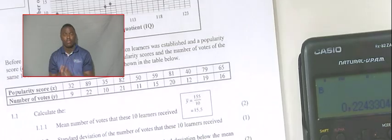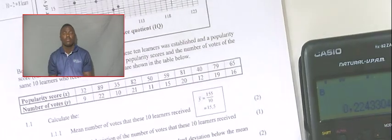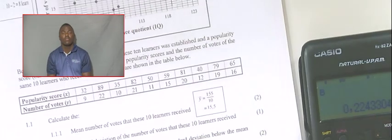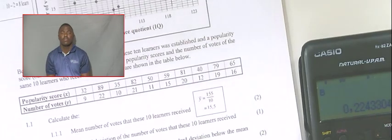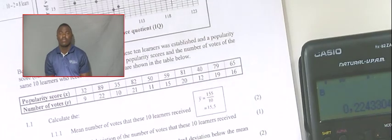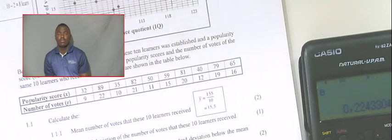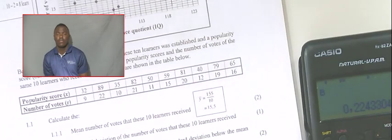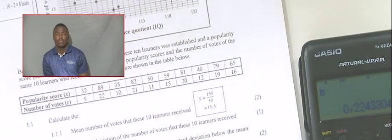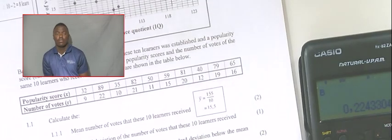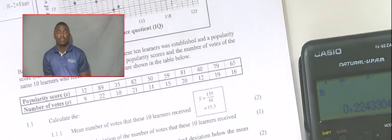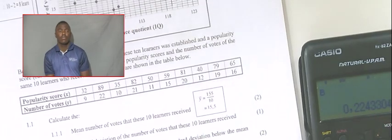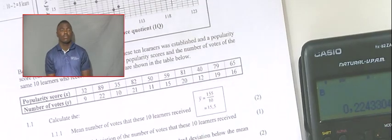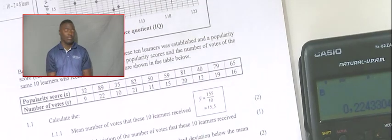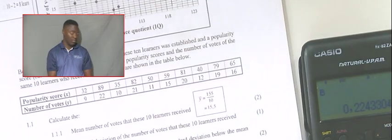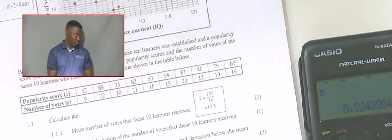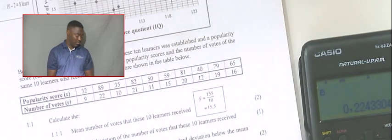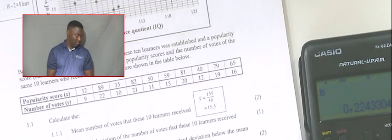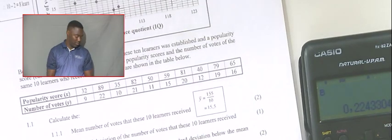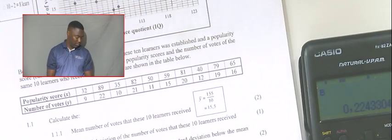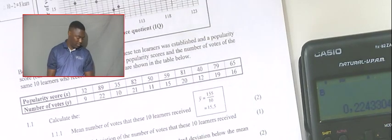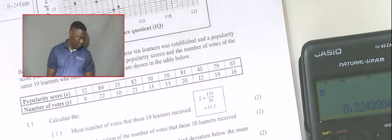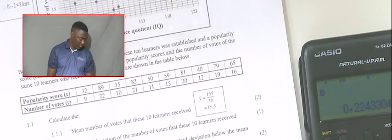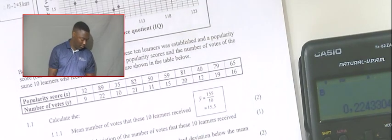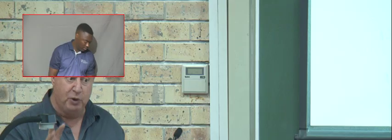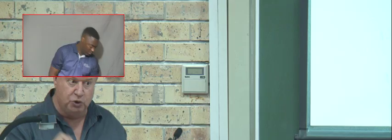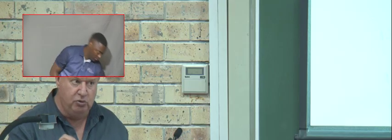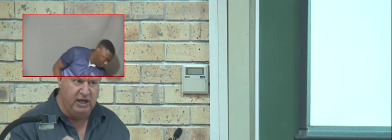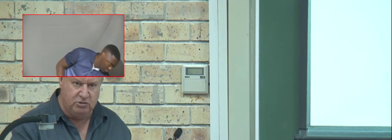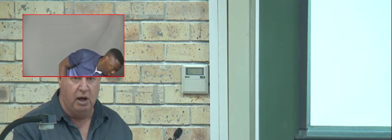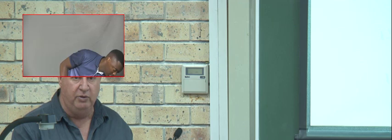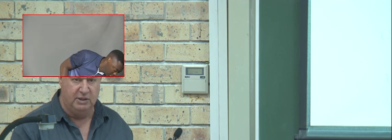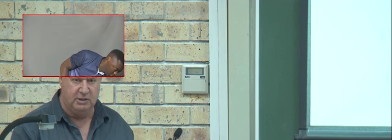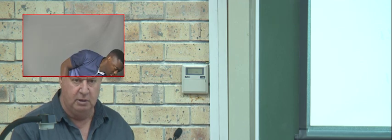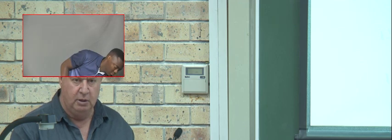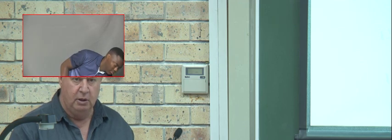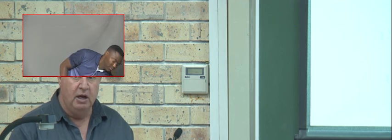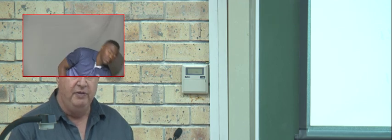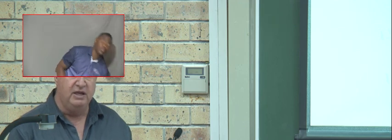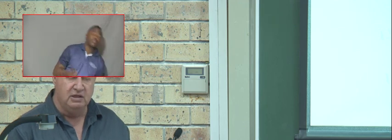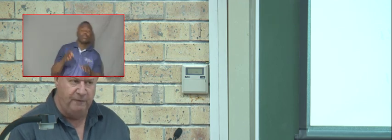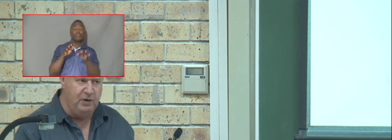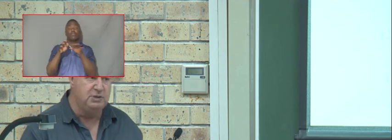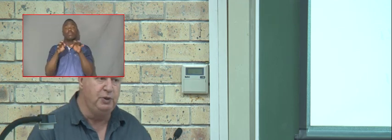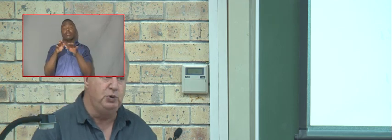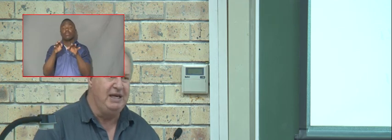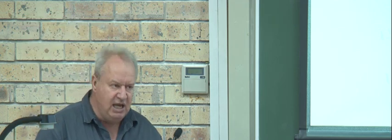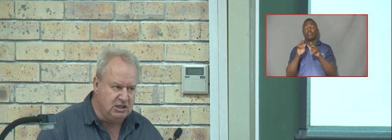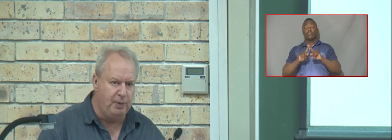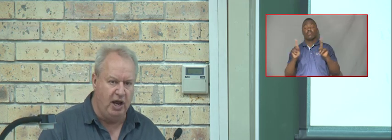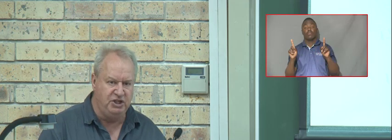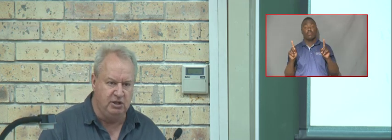people, if you take a value, I'm going to explain this because you need to know this. There's a difference